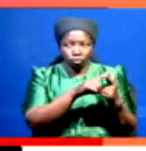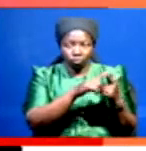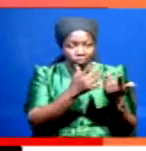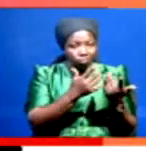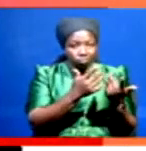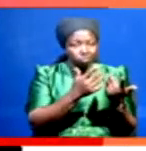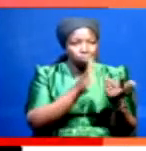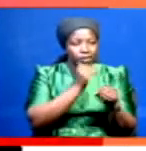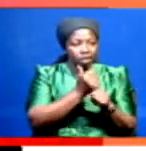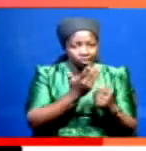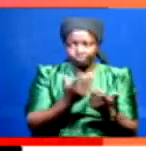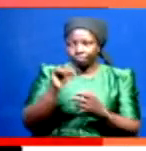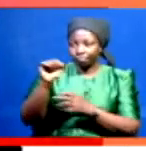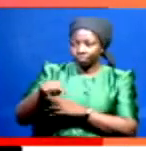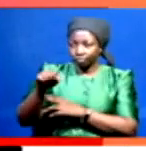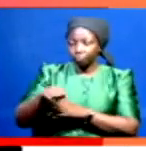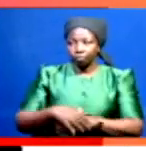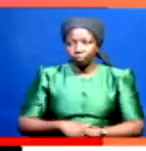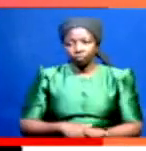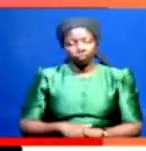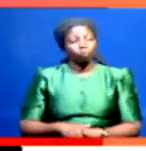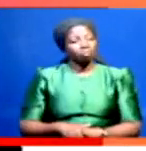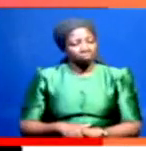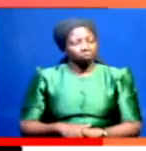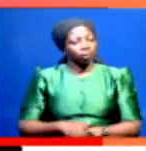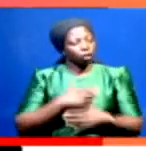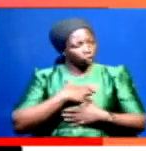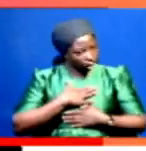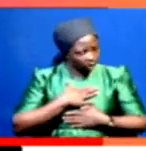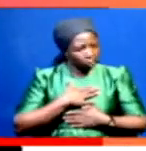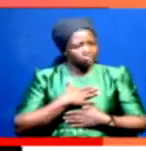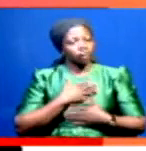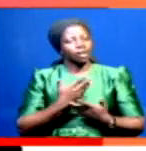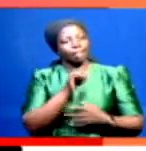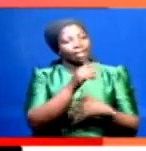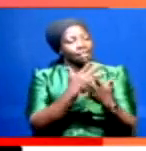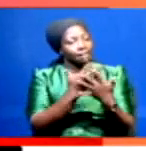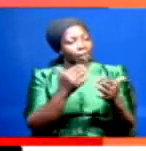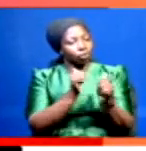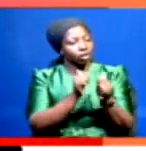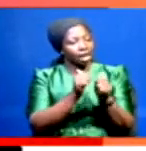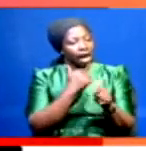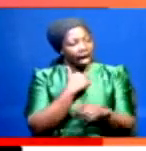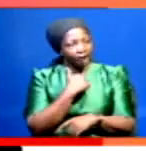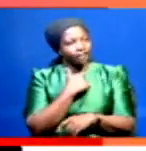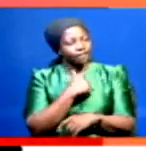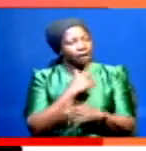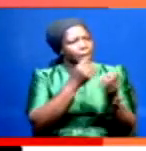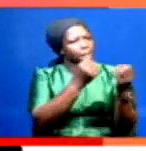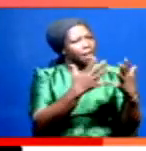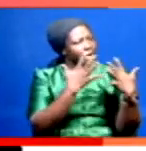yes, absolutely. Mheshimiwa, this is something that has caught a lot of people